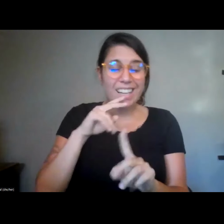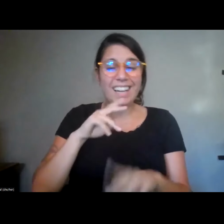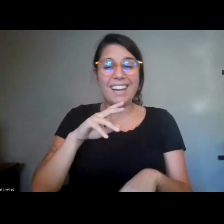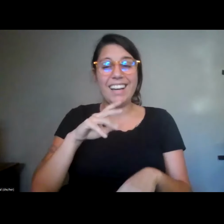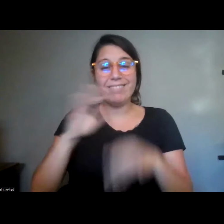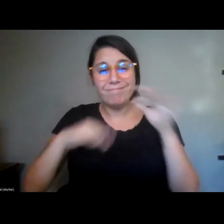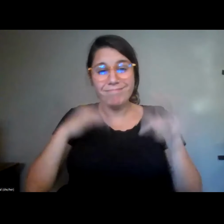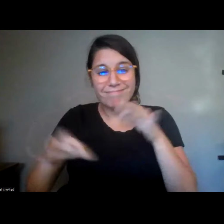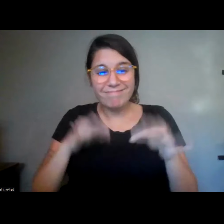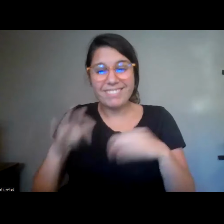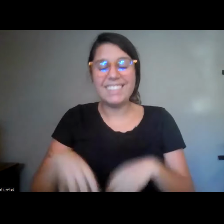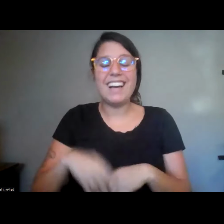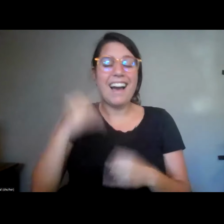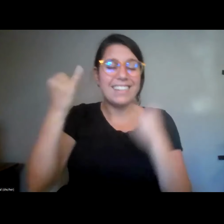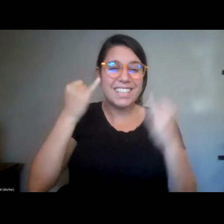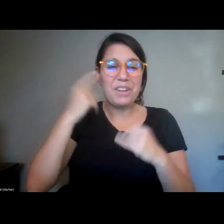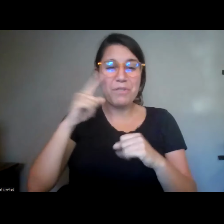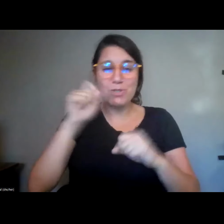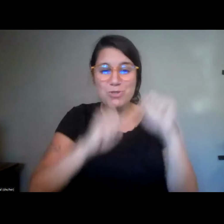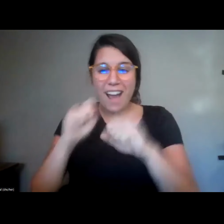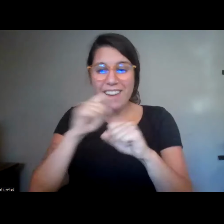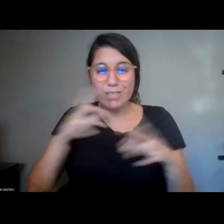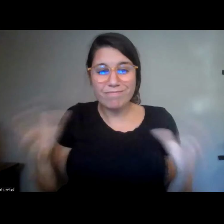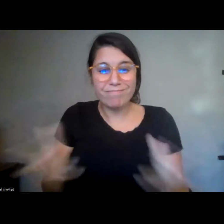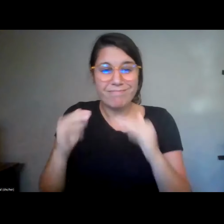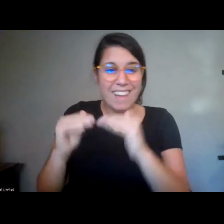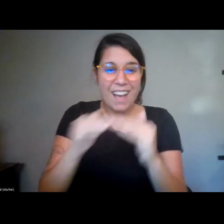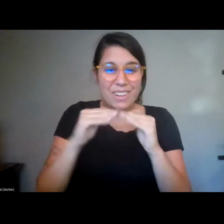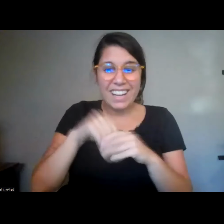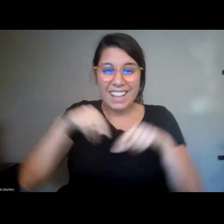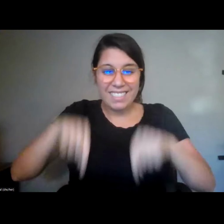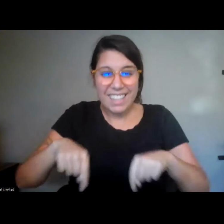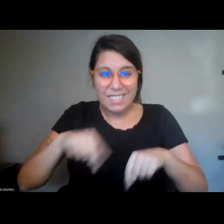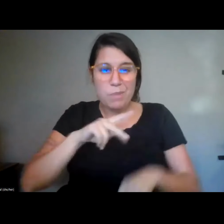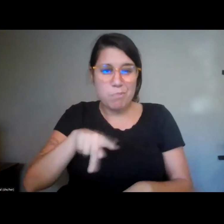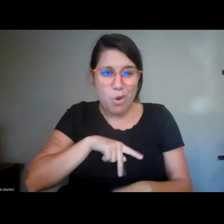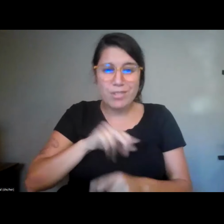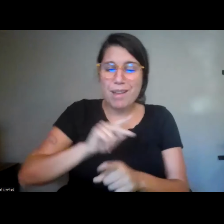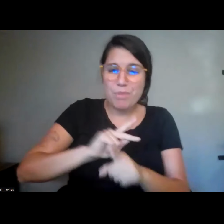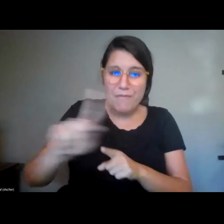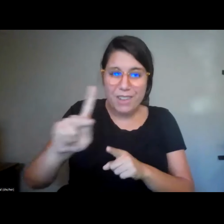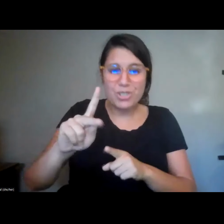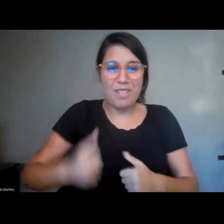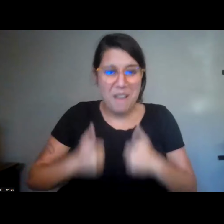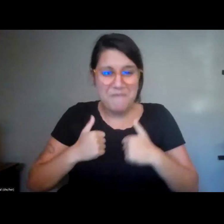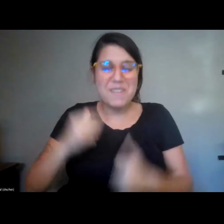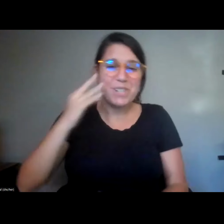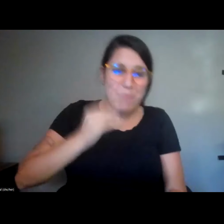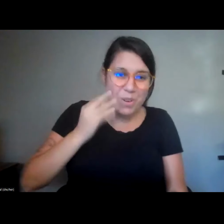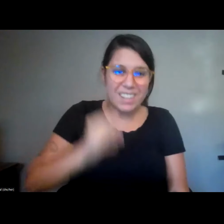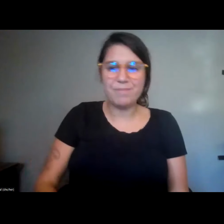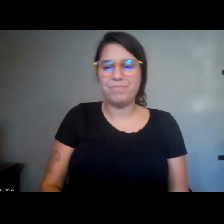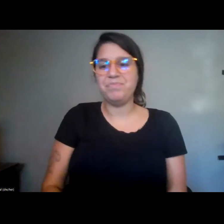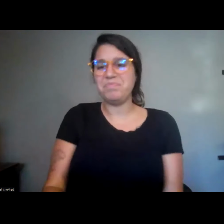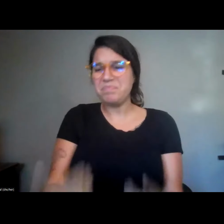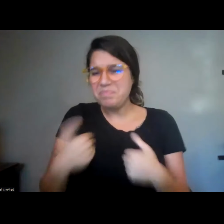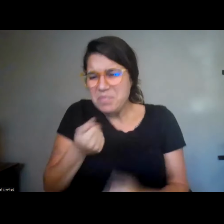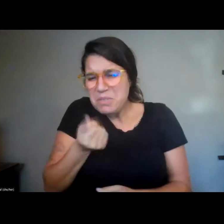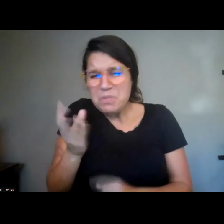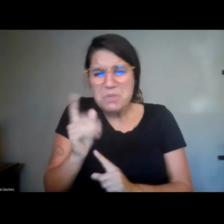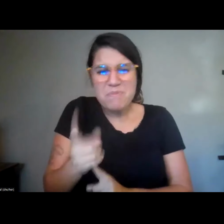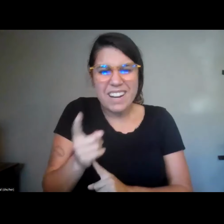well as ideas for strategies to promote equity in our own personal and professional experiences. We have a few minutes left